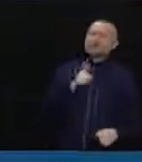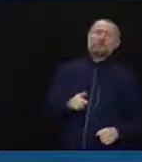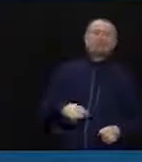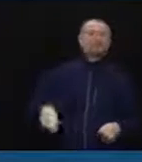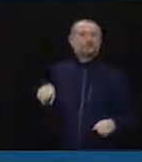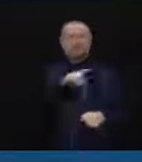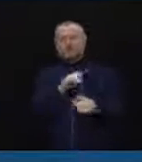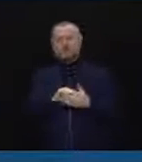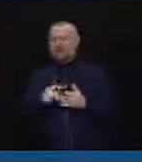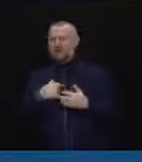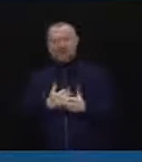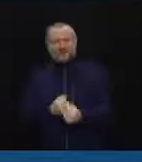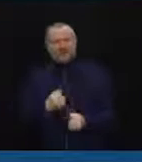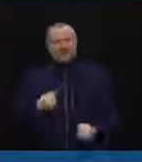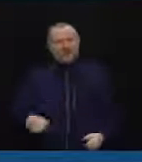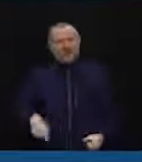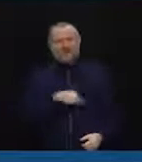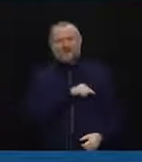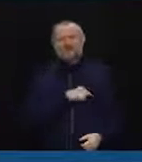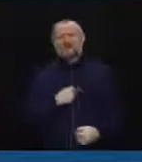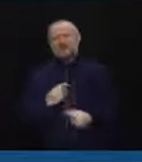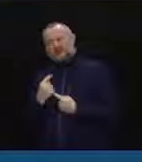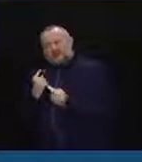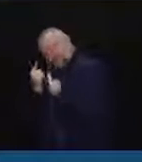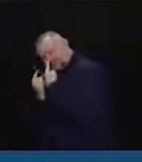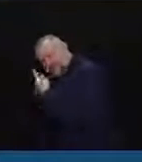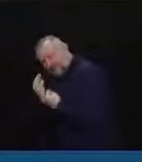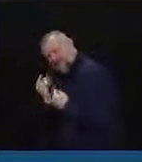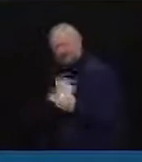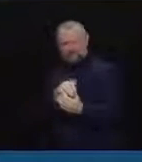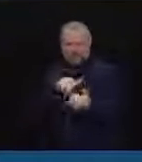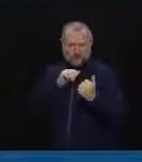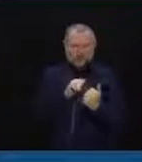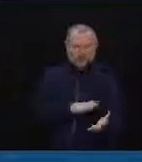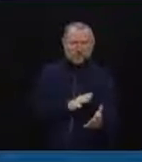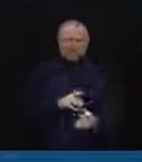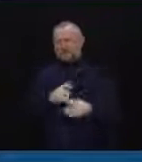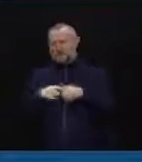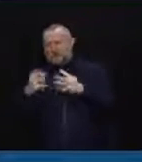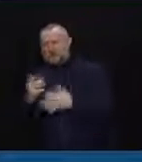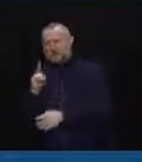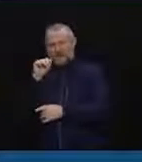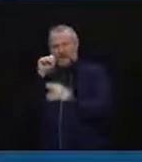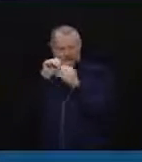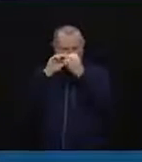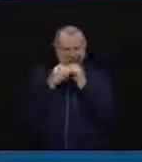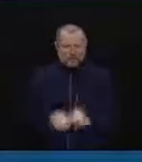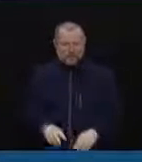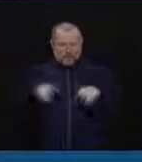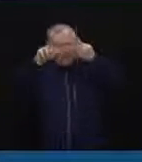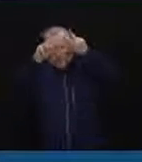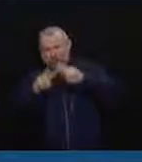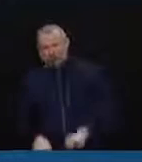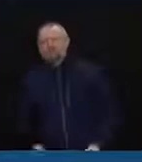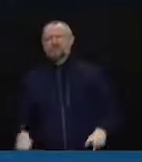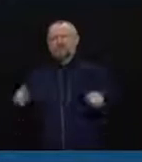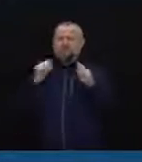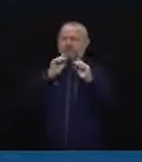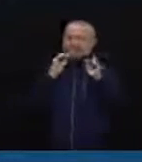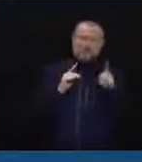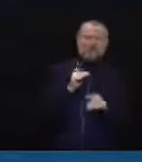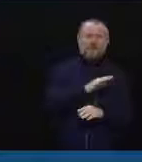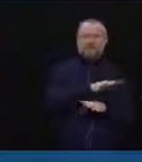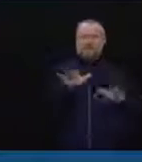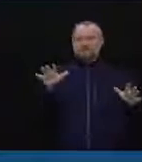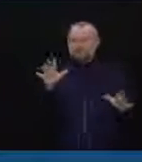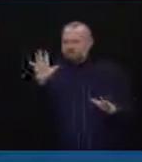approach possible based on data, metrics, experts. And so we're talking around the same time frame. It's just that we're approaching